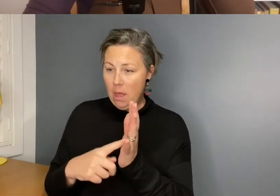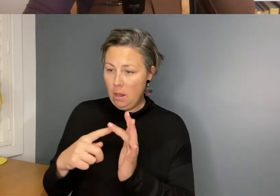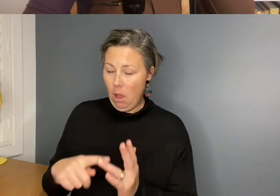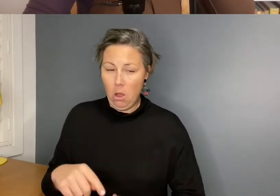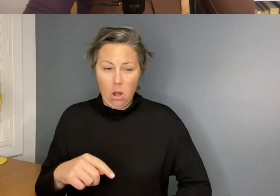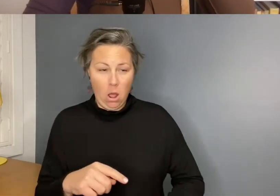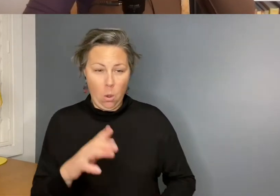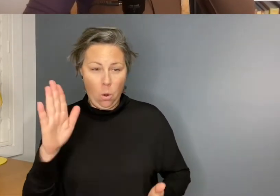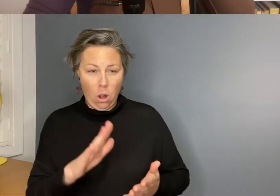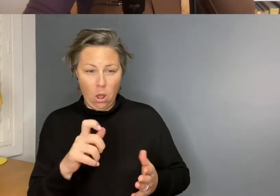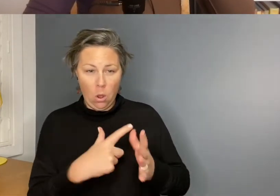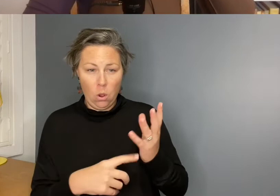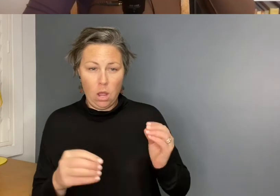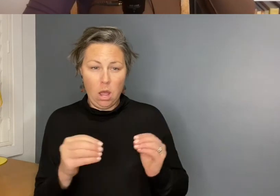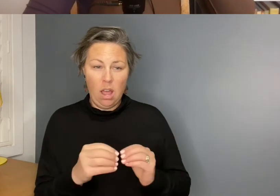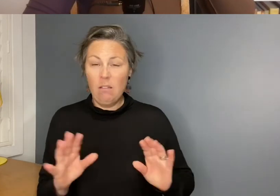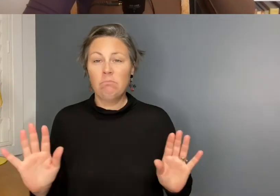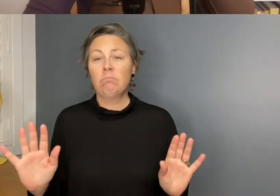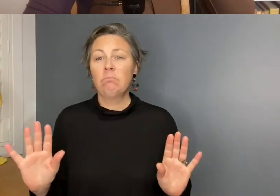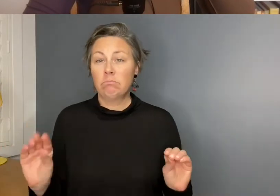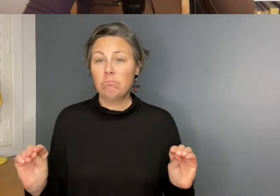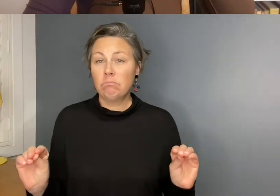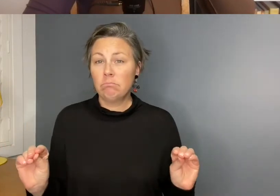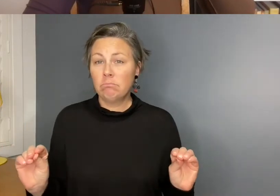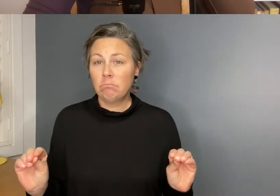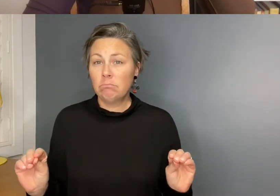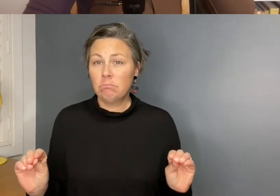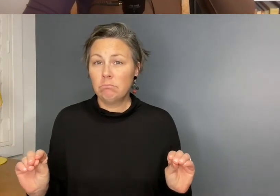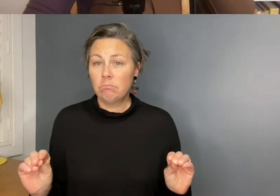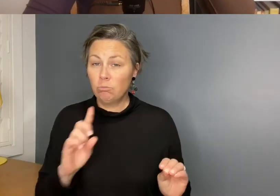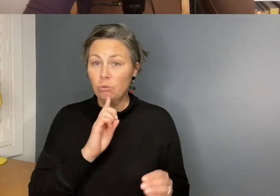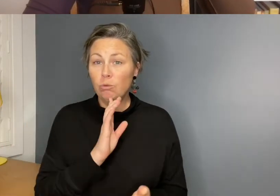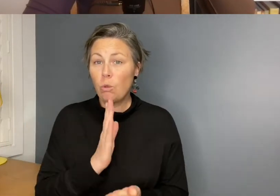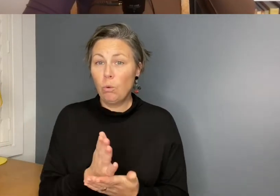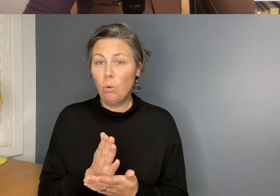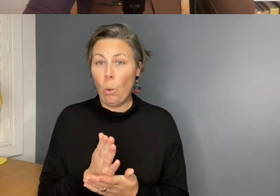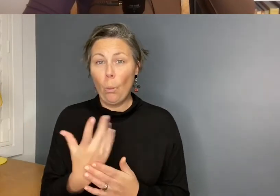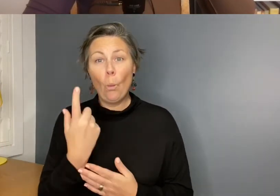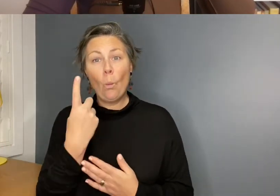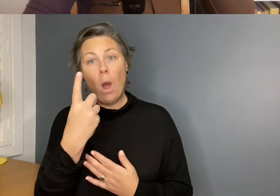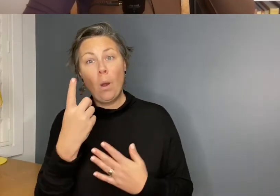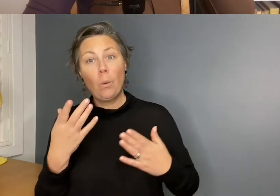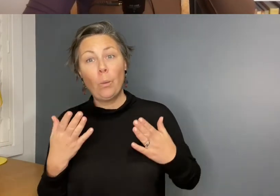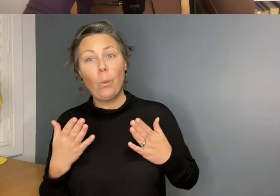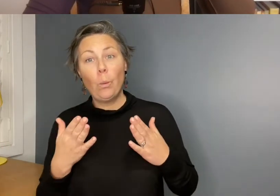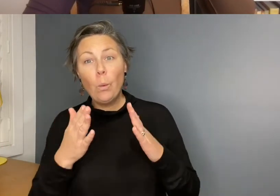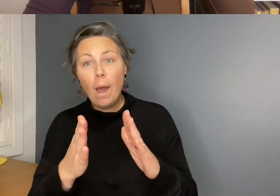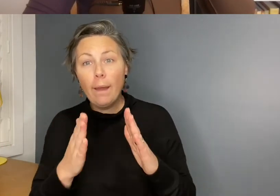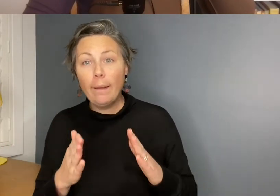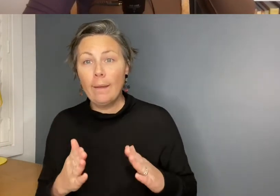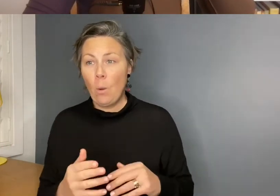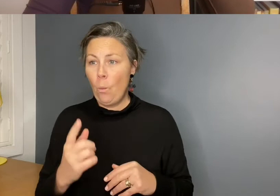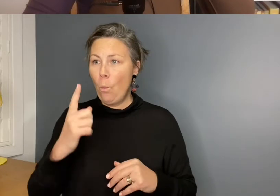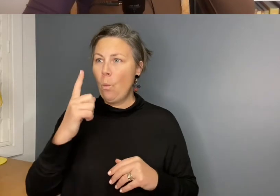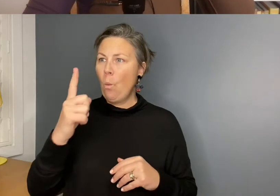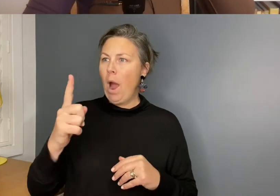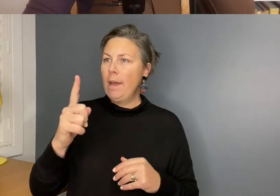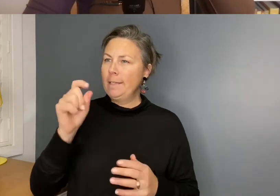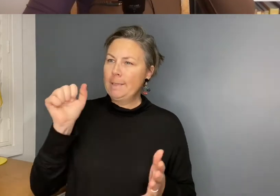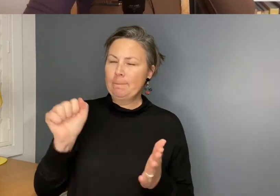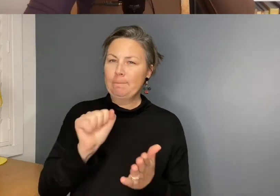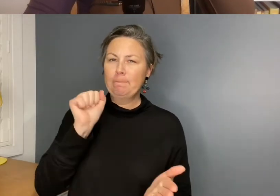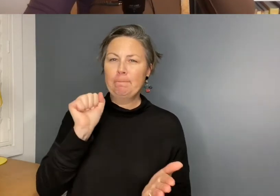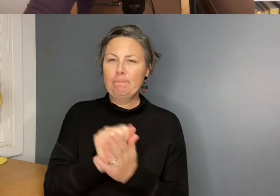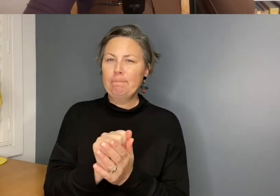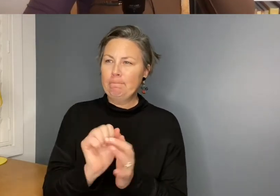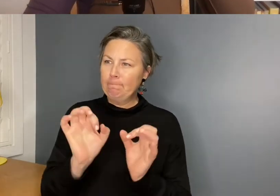And, the truth is that there is no one optimal pure diet for every single